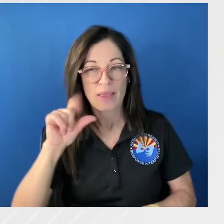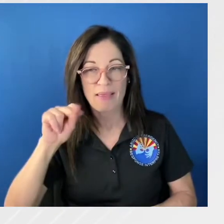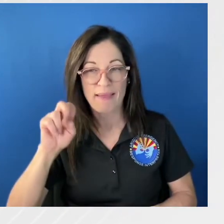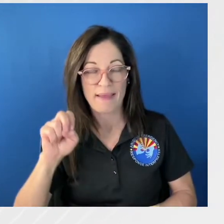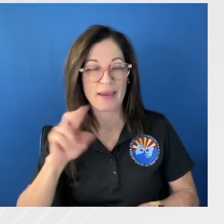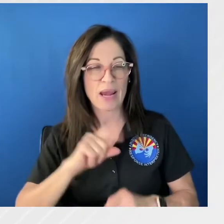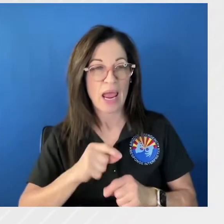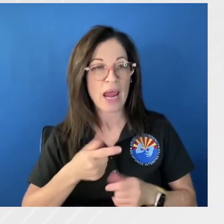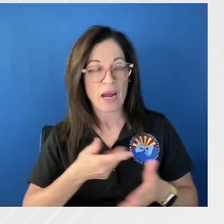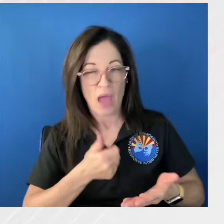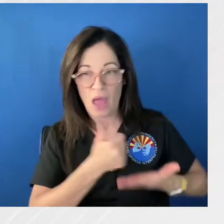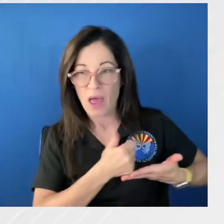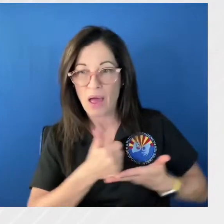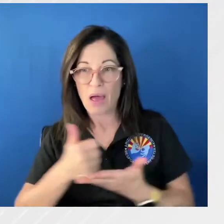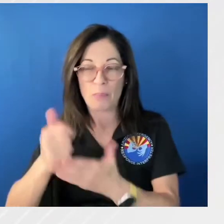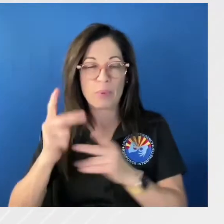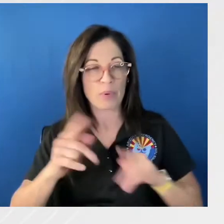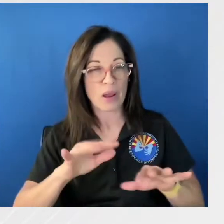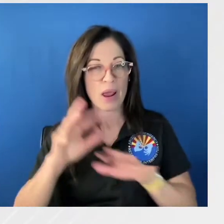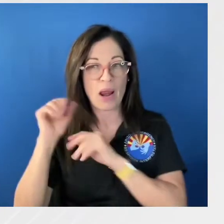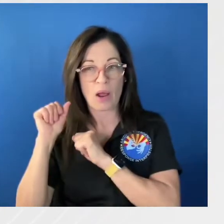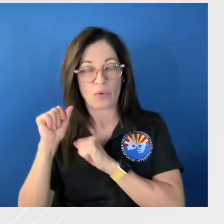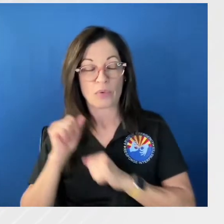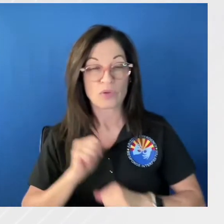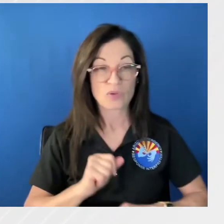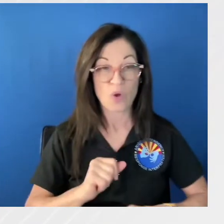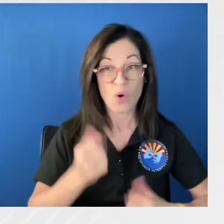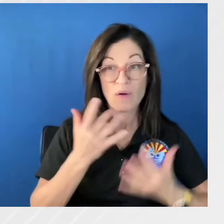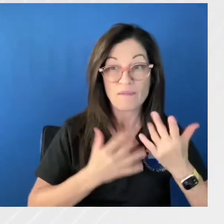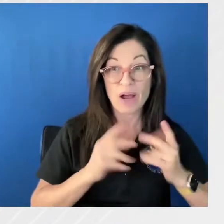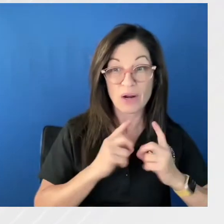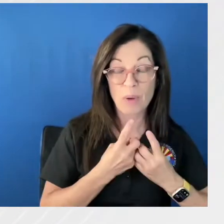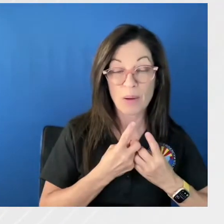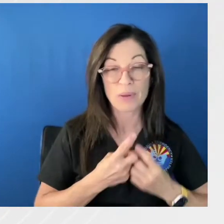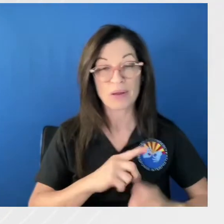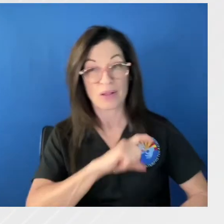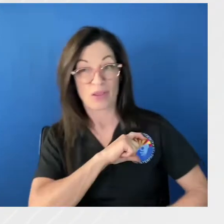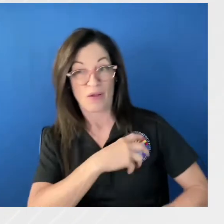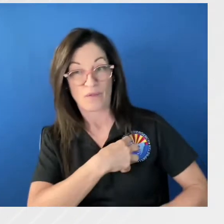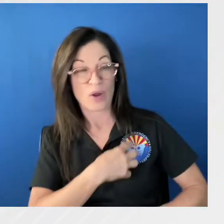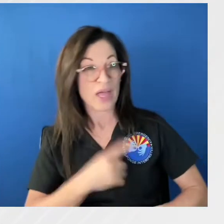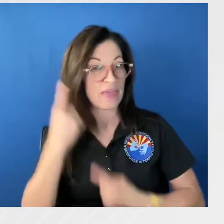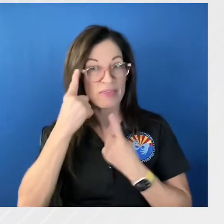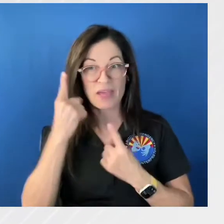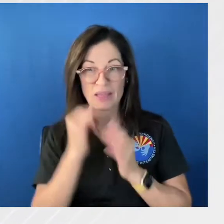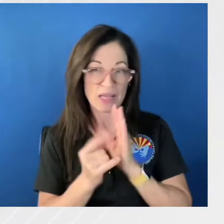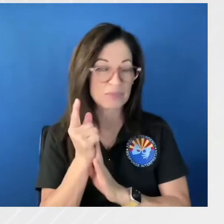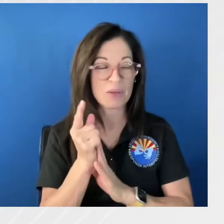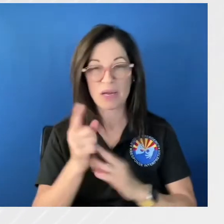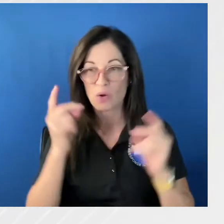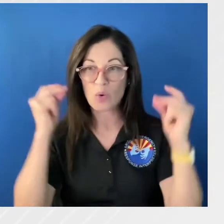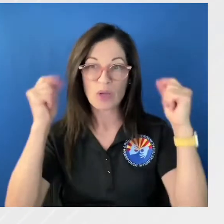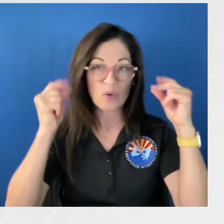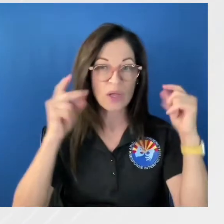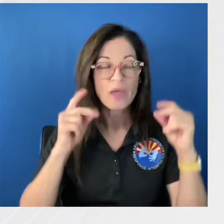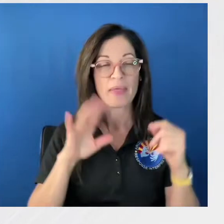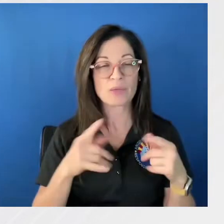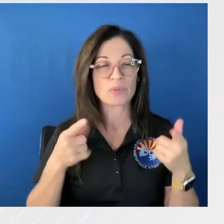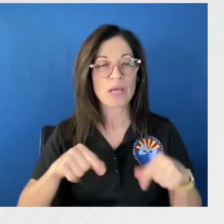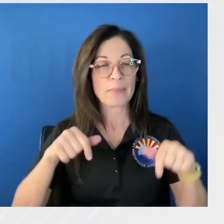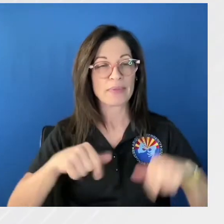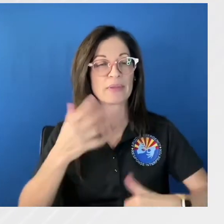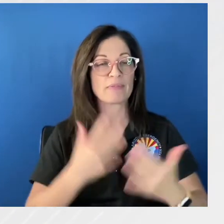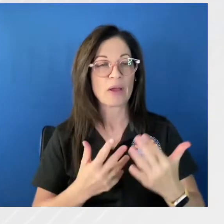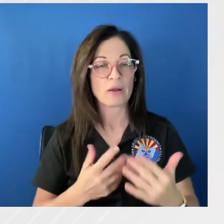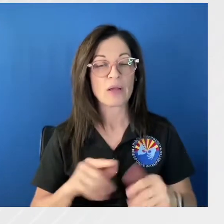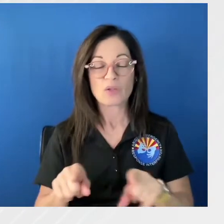when you're talking about fire and law enforcement thinking on your feet, that's certainly what's happened in this fire. And it's certainly my hope